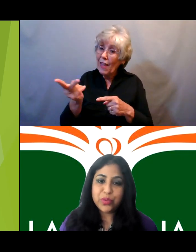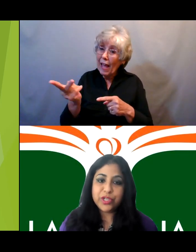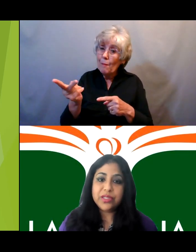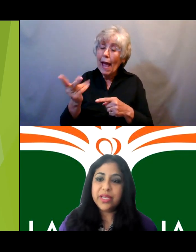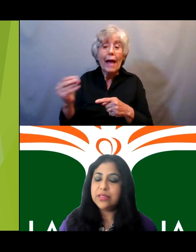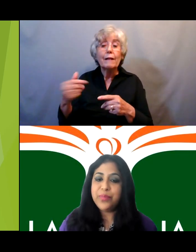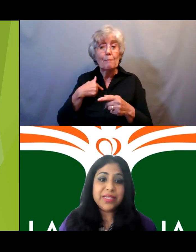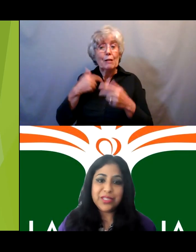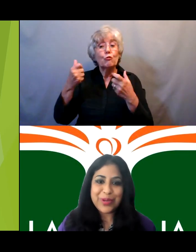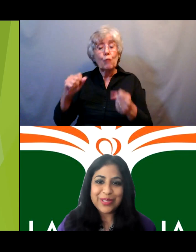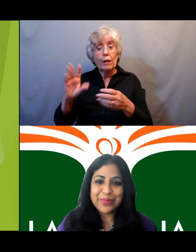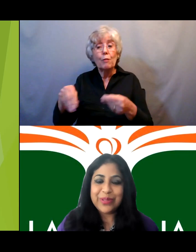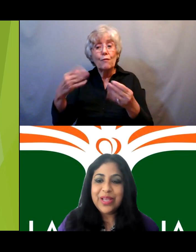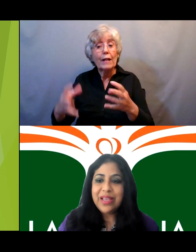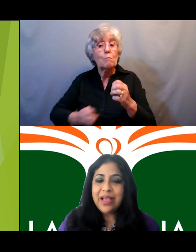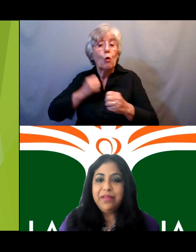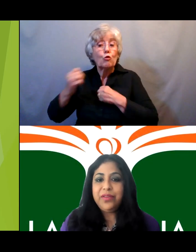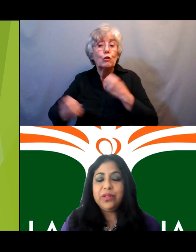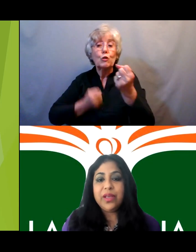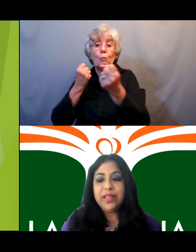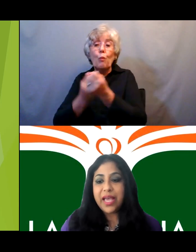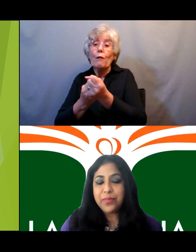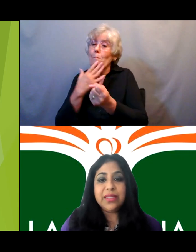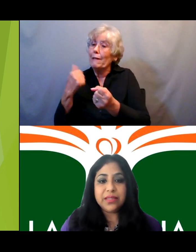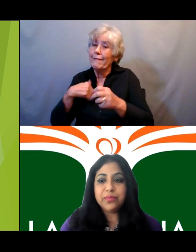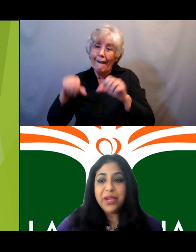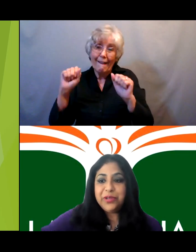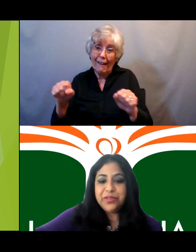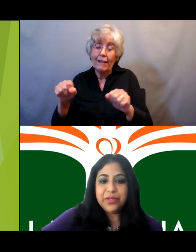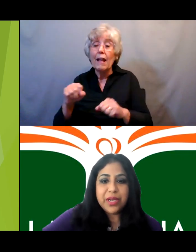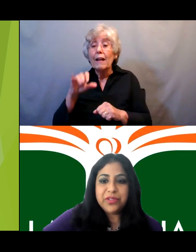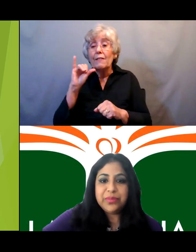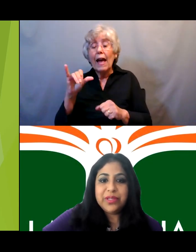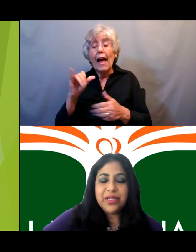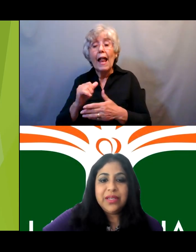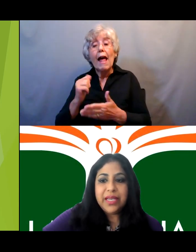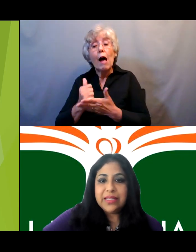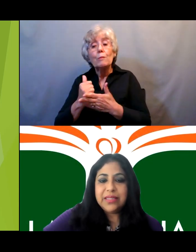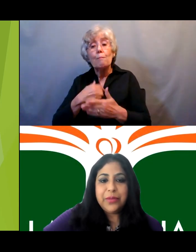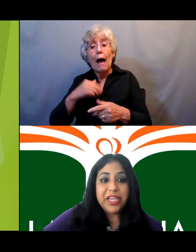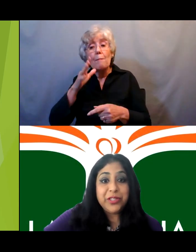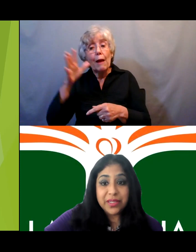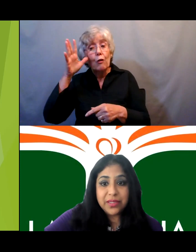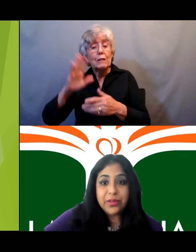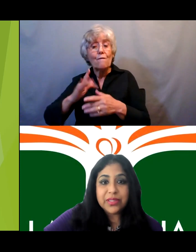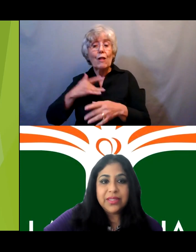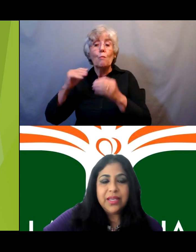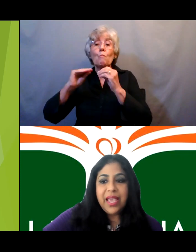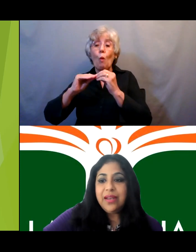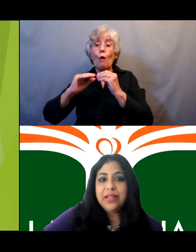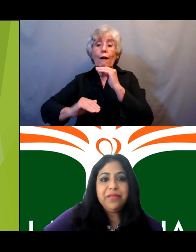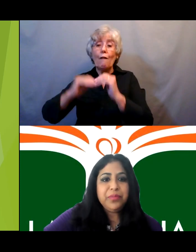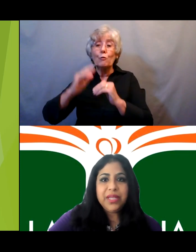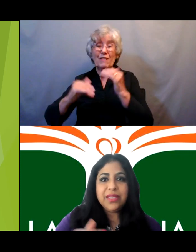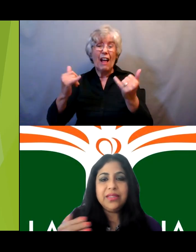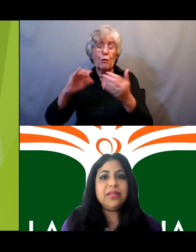emotional support as best as possible. I feel that makes my parents feel comfortable as aging adults.